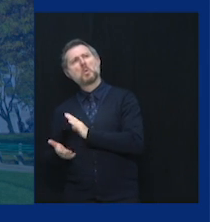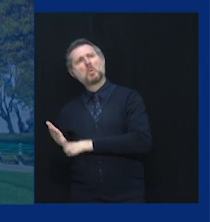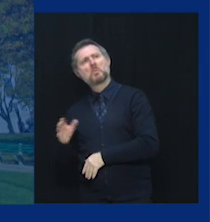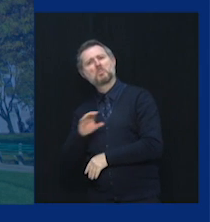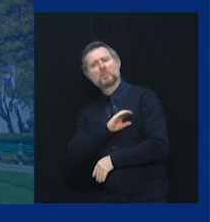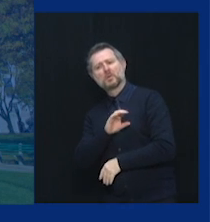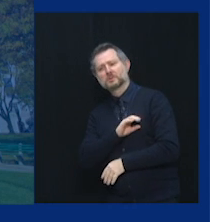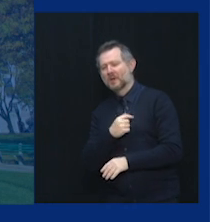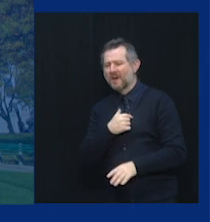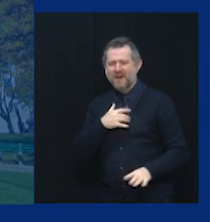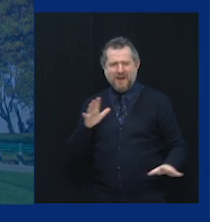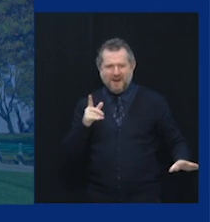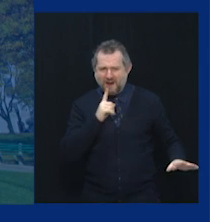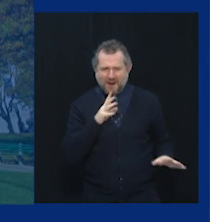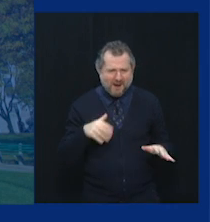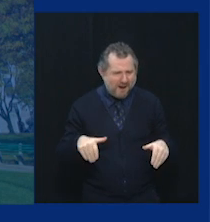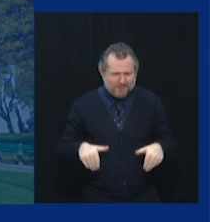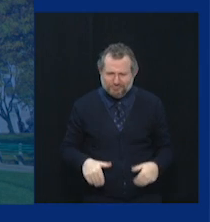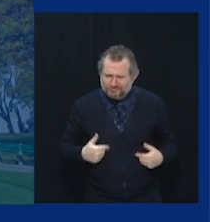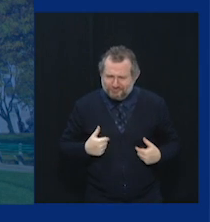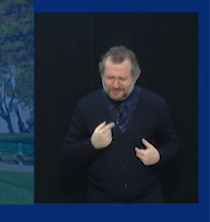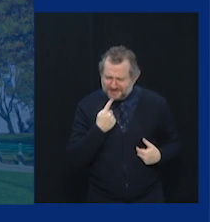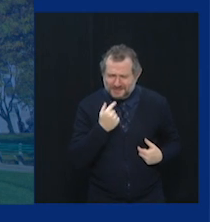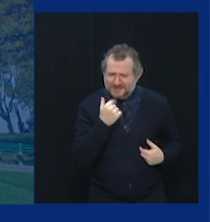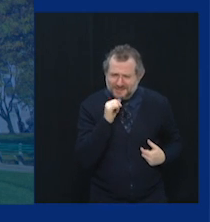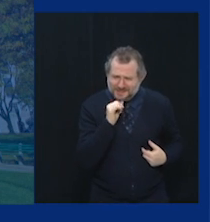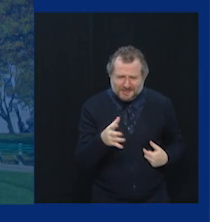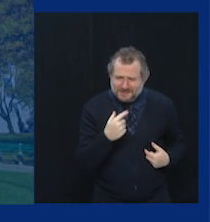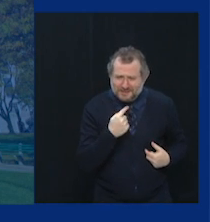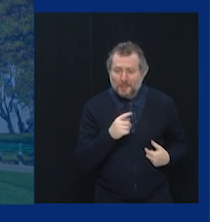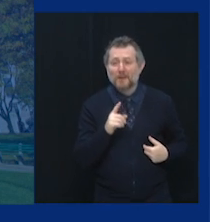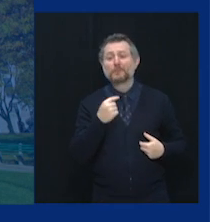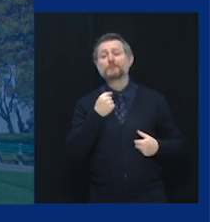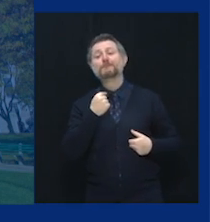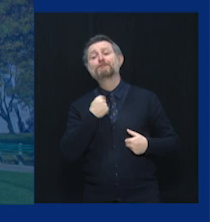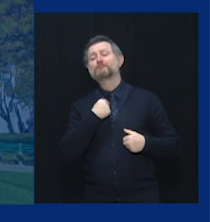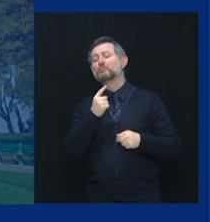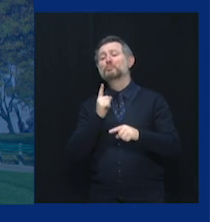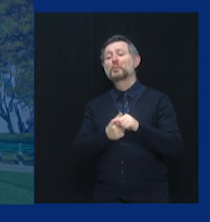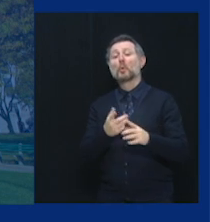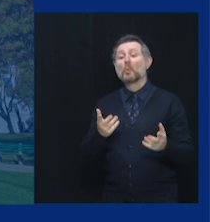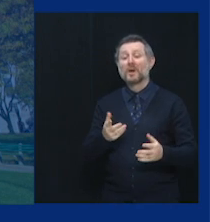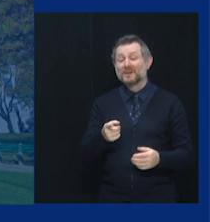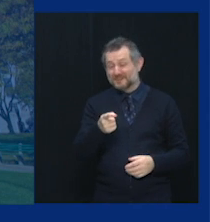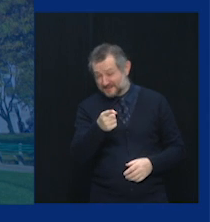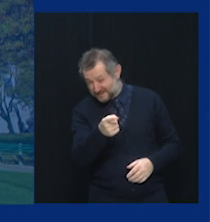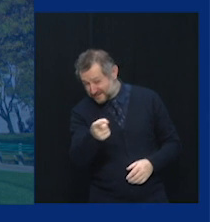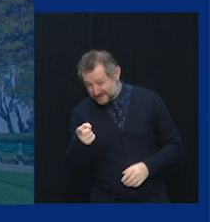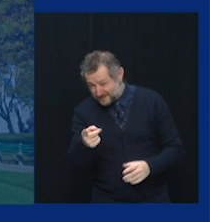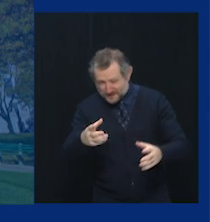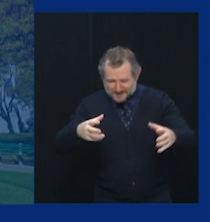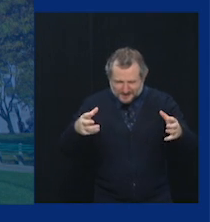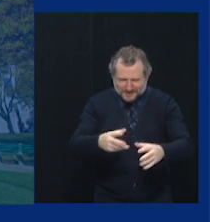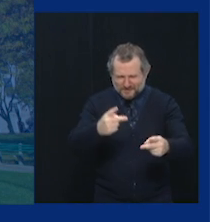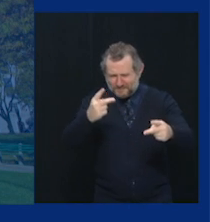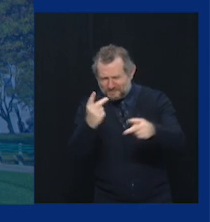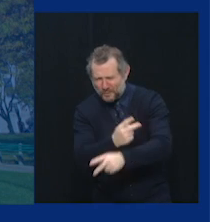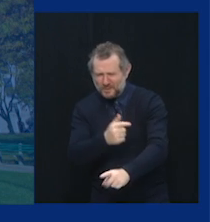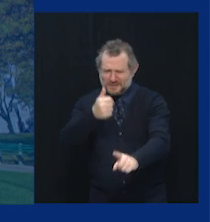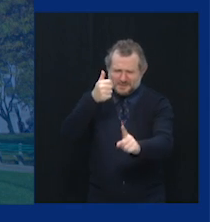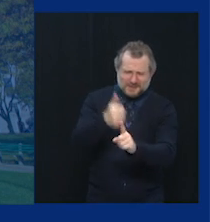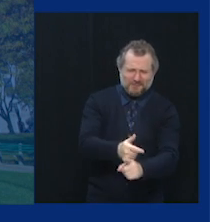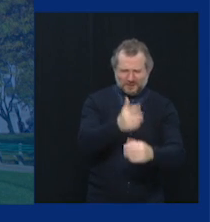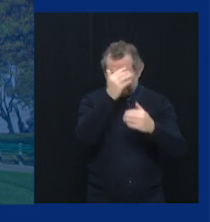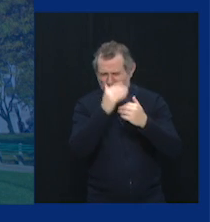police. We're saying, I'm saying, figure out how you're going to police. What is your